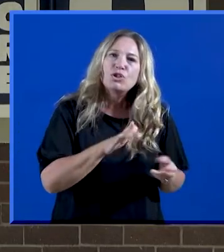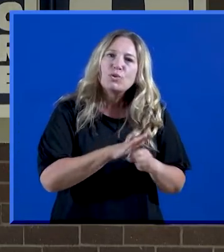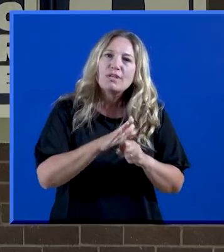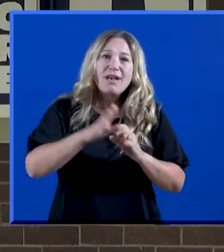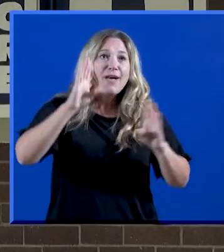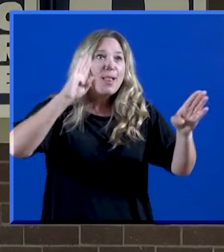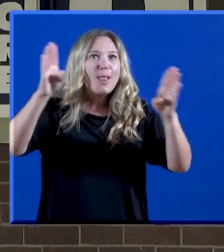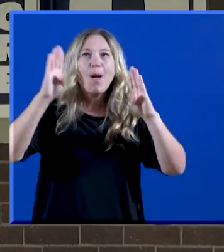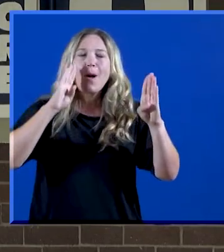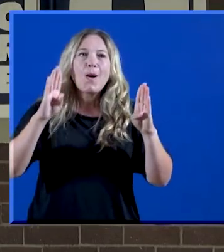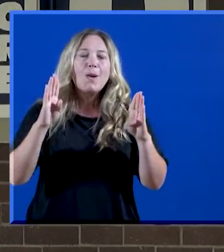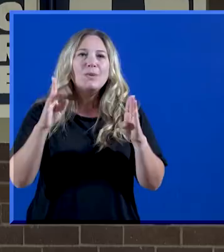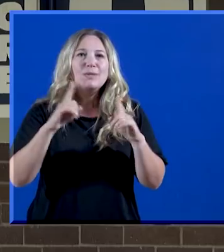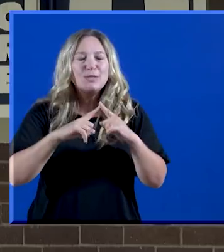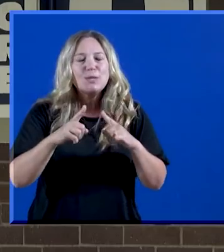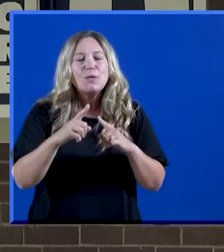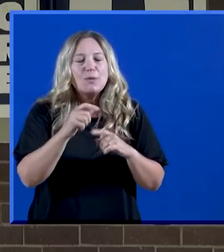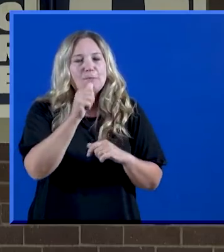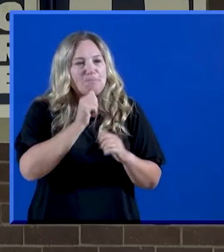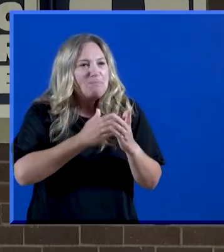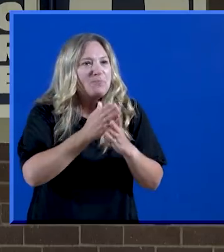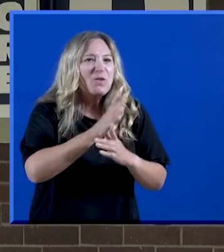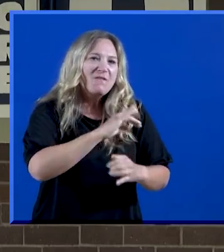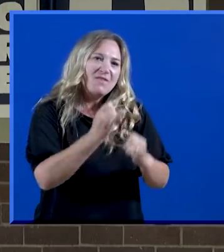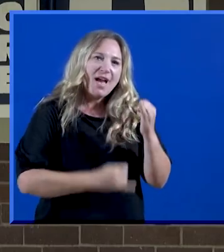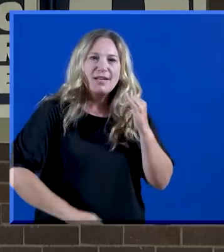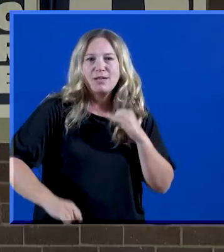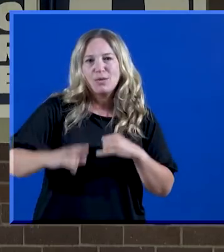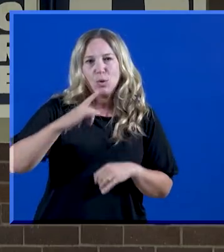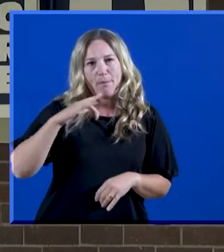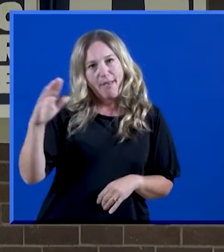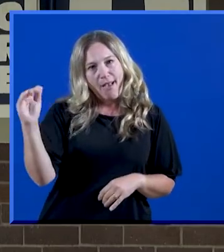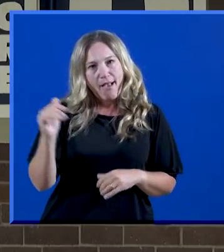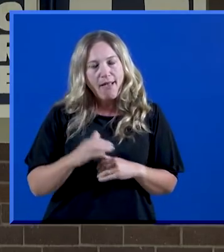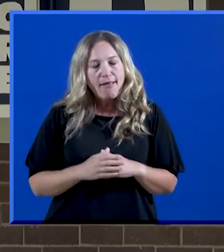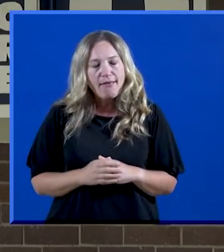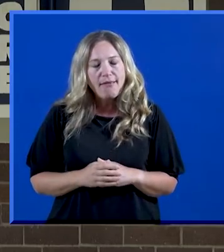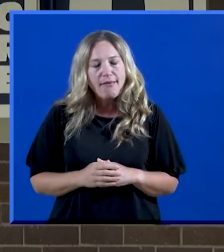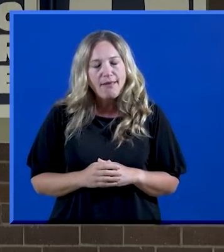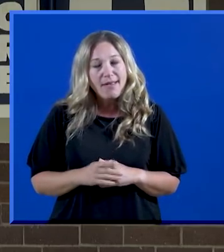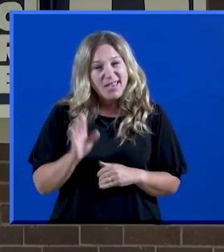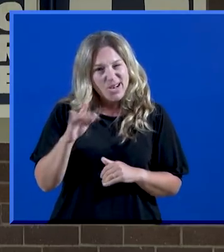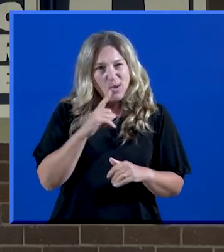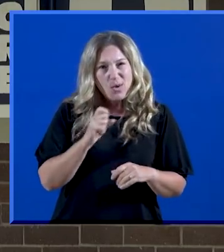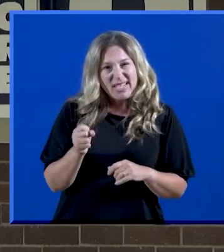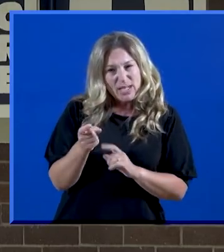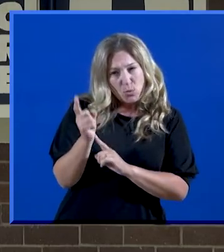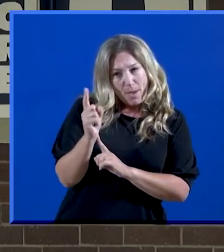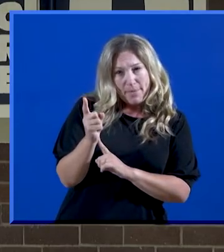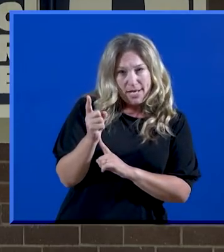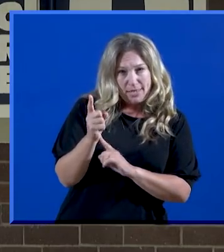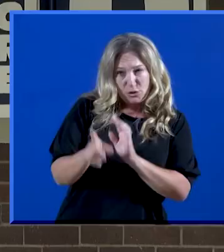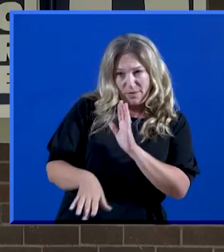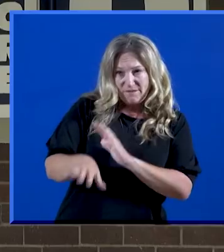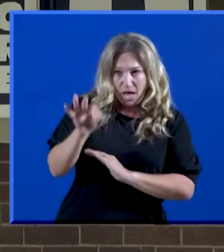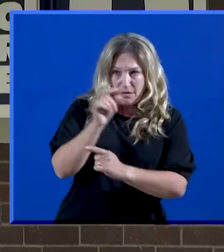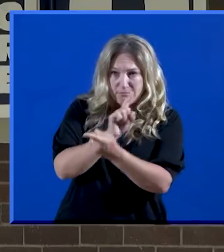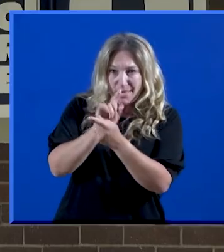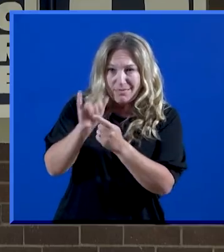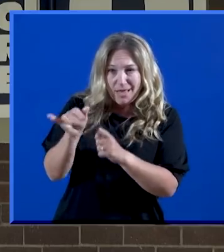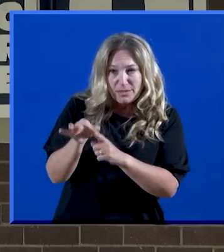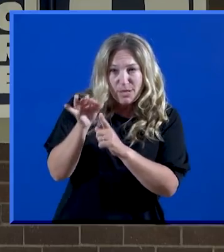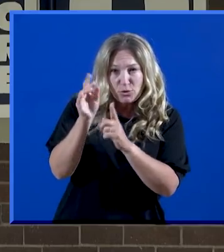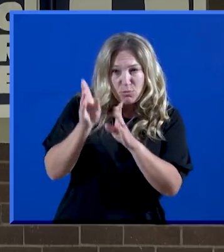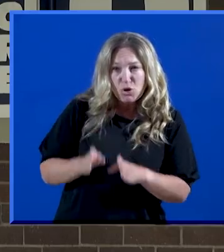wish you enough hellos to get you through the final goodbye. Seniors, they say it takes a minute to find a